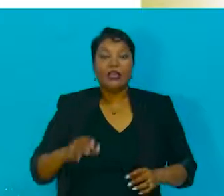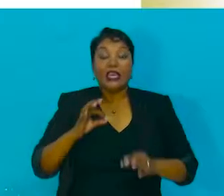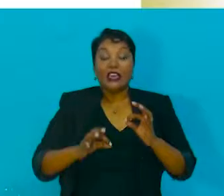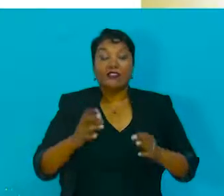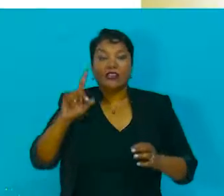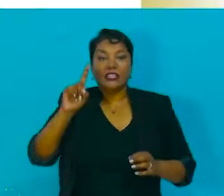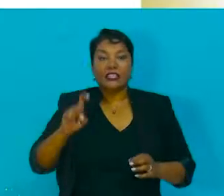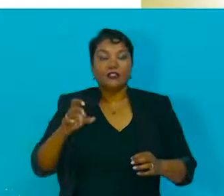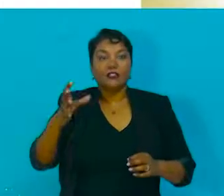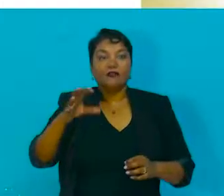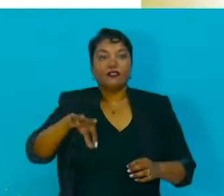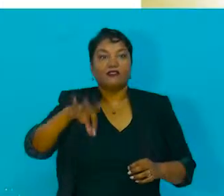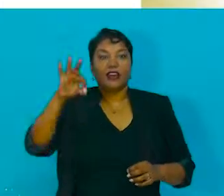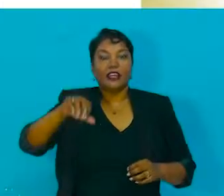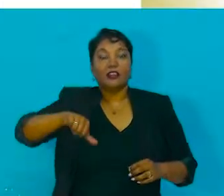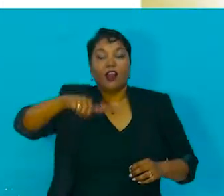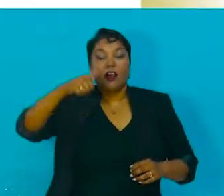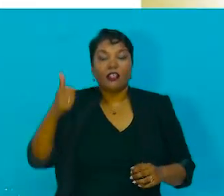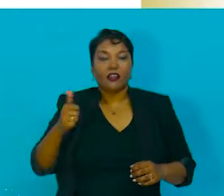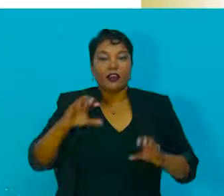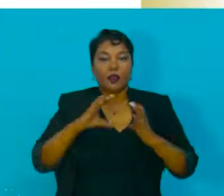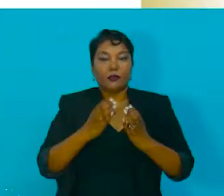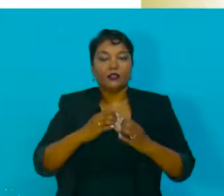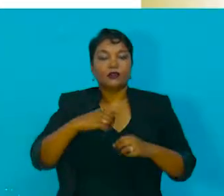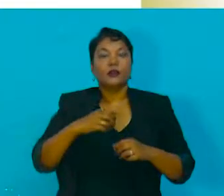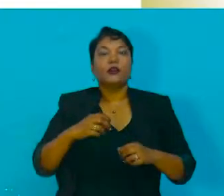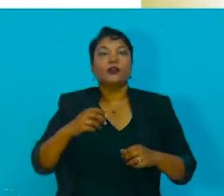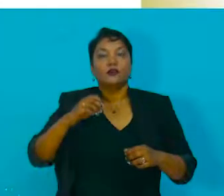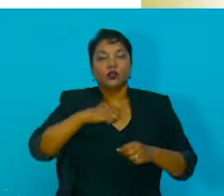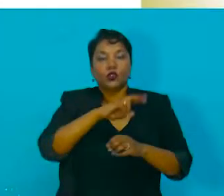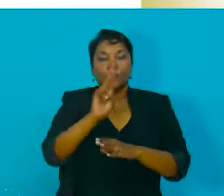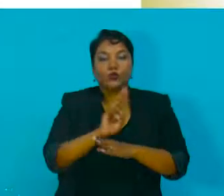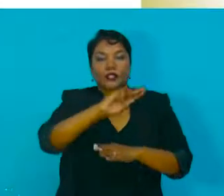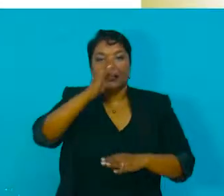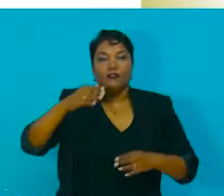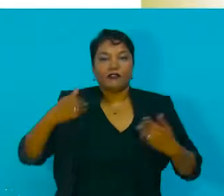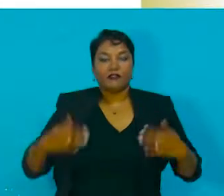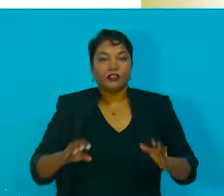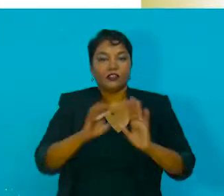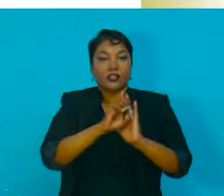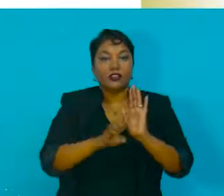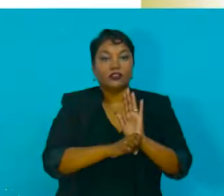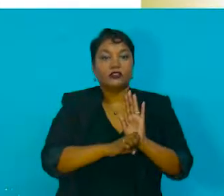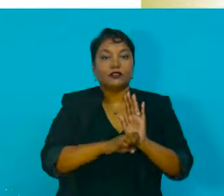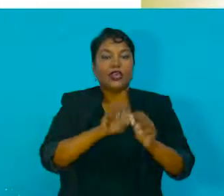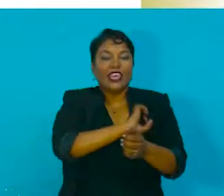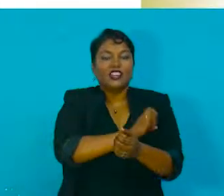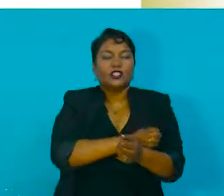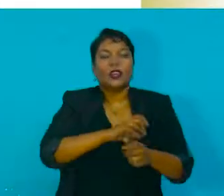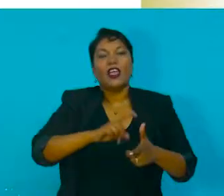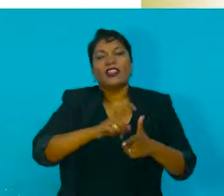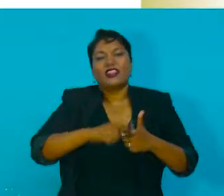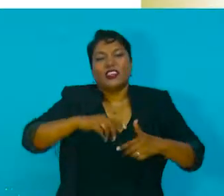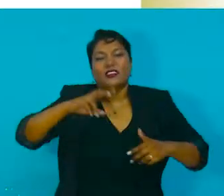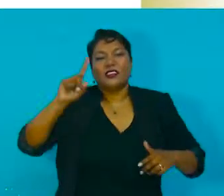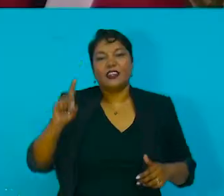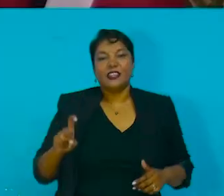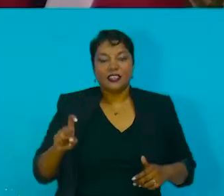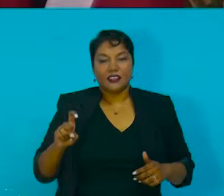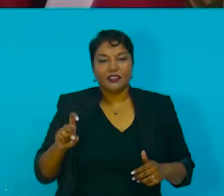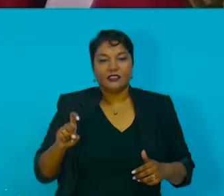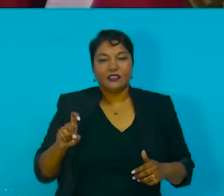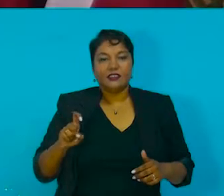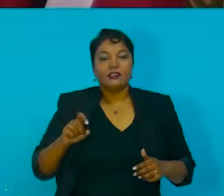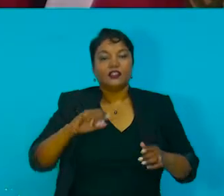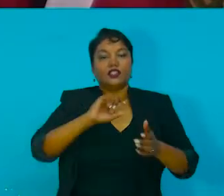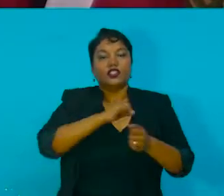we were to include renewable energy generation, we would need some amendments to the legislation for that to be done. Opportunities for